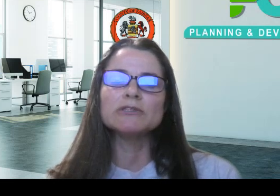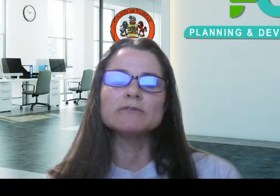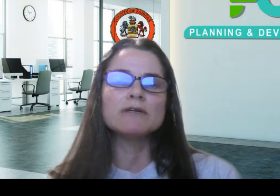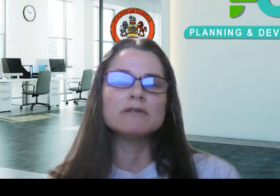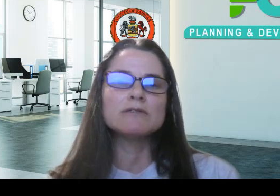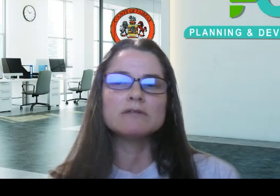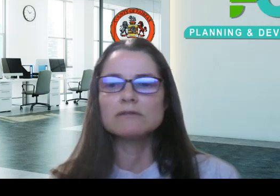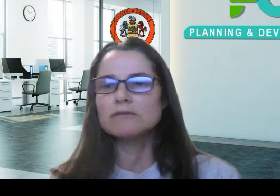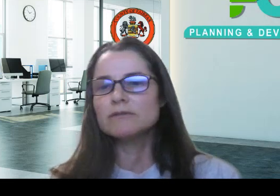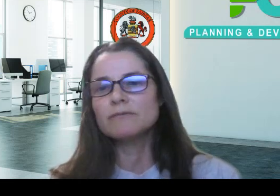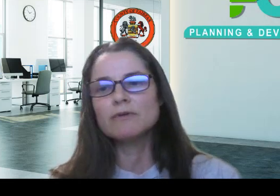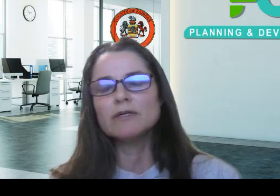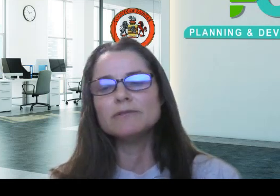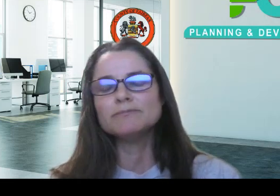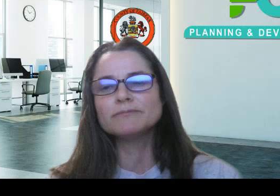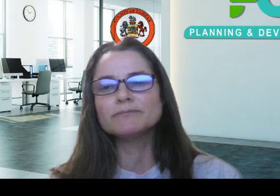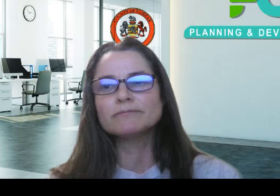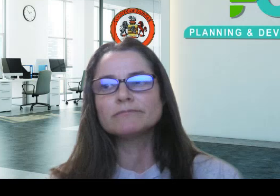energy issue. So